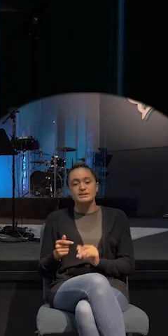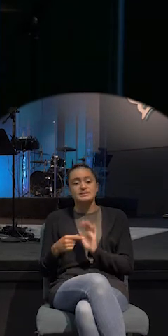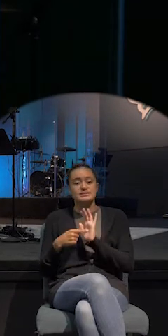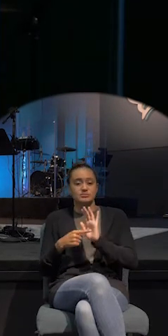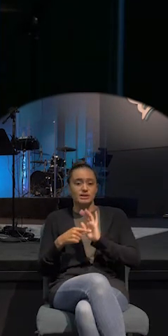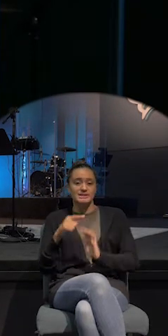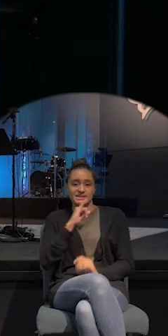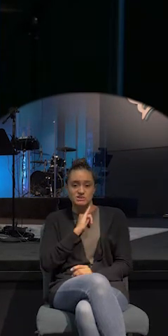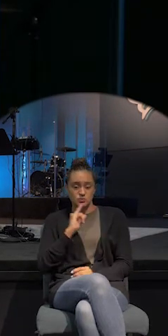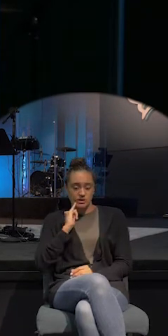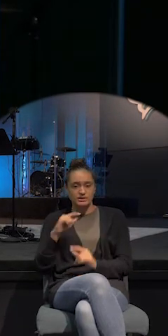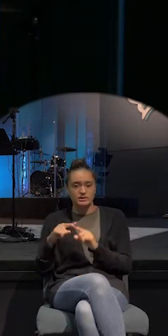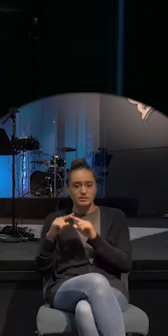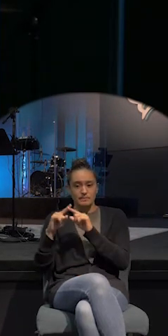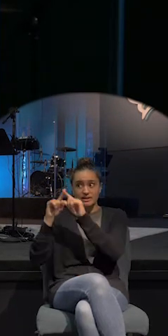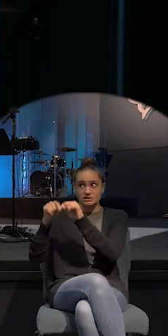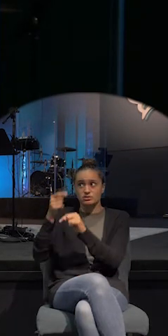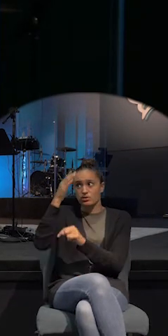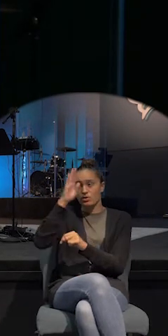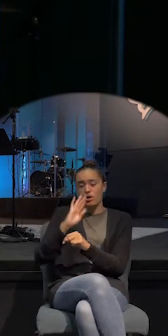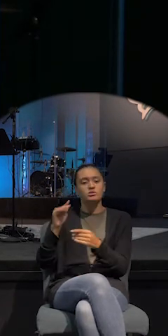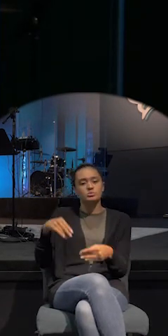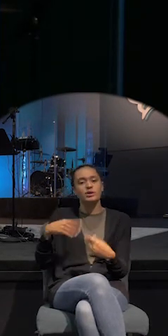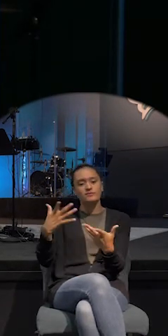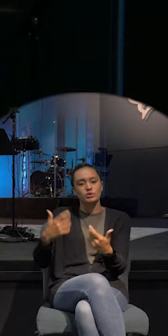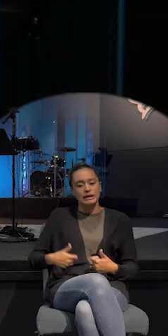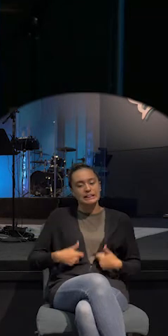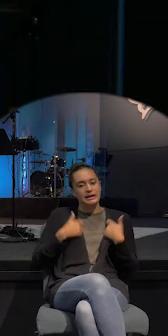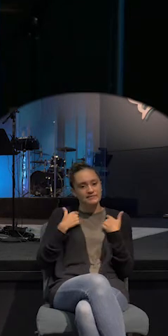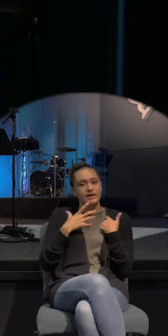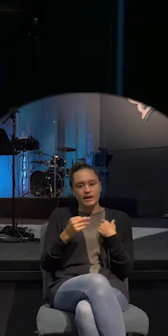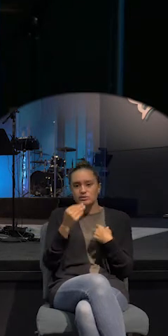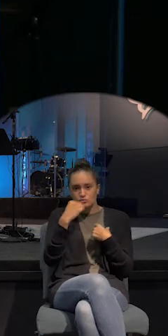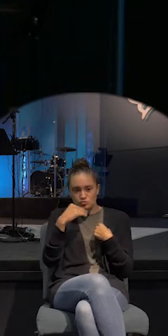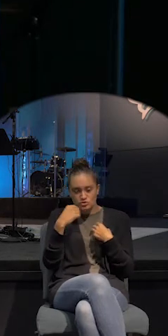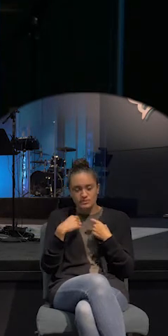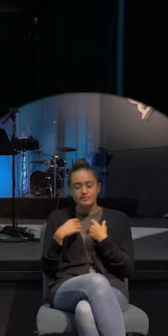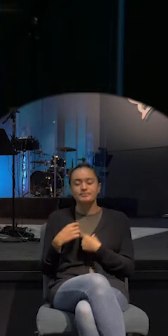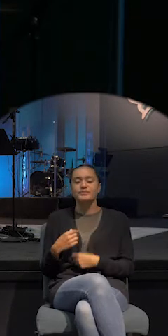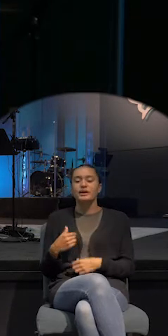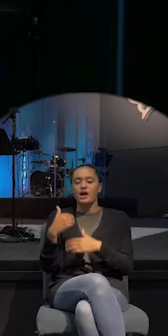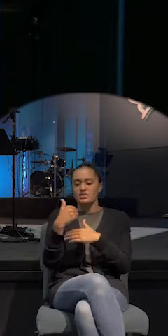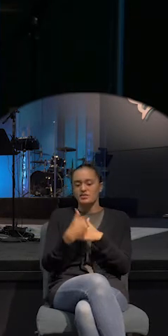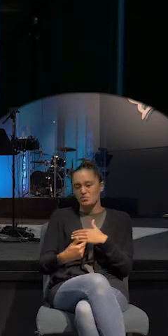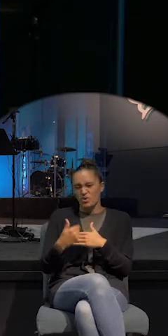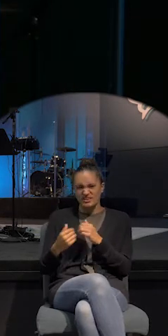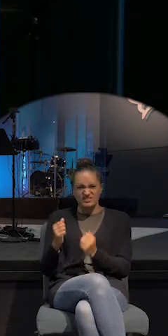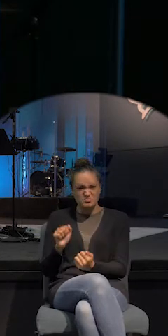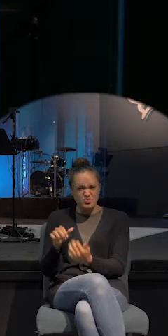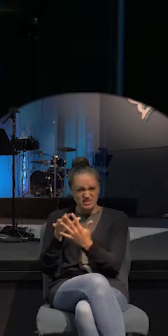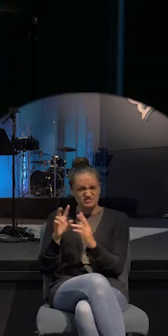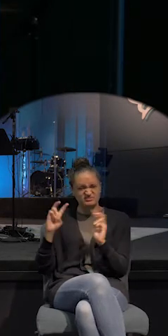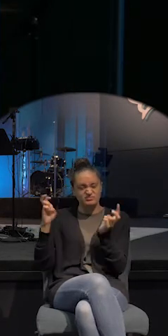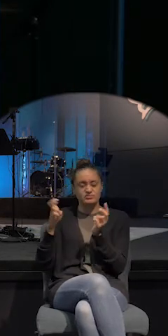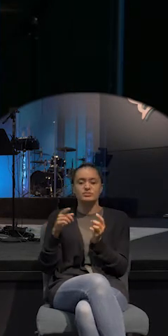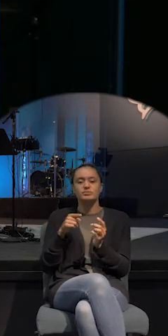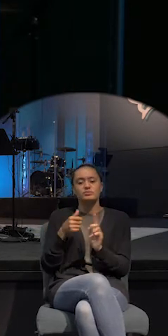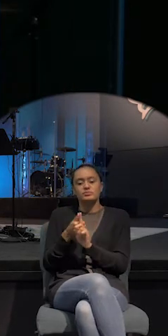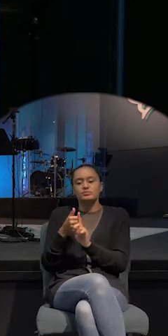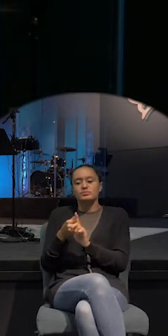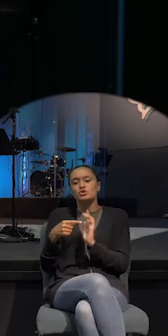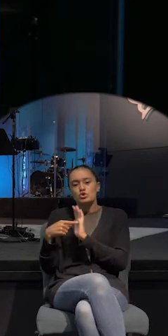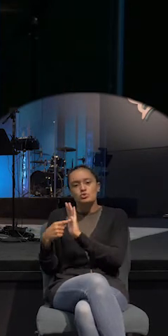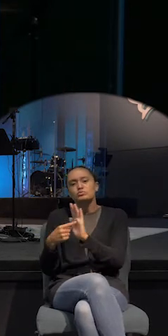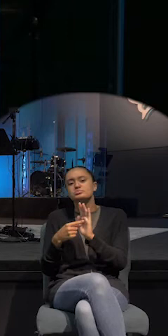God to provide for their life and their nourishment. And the bread of the presence stood as an act of thanksgiving